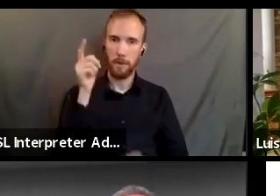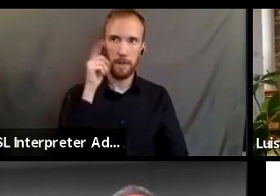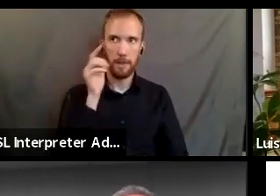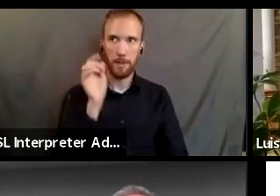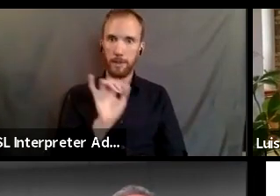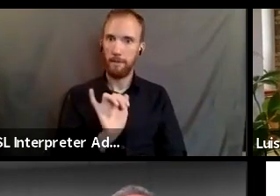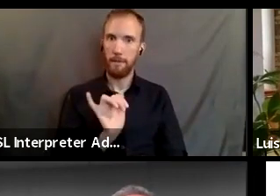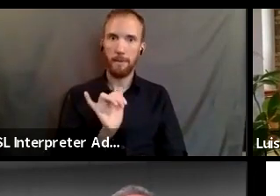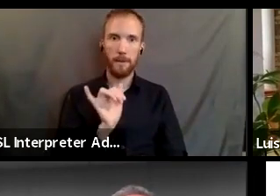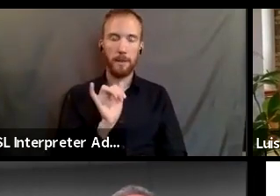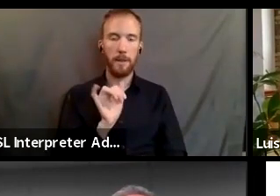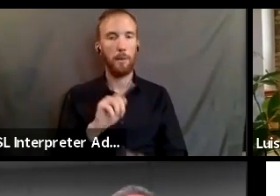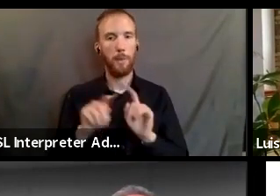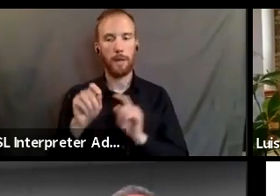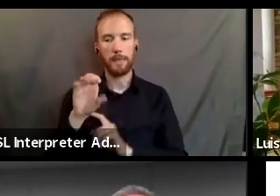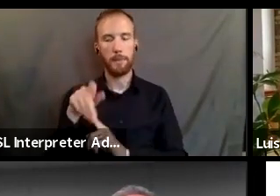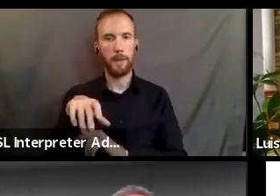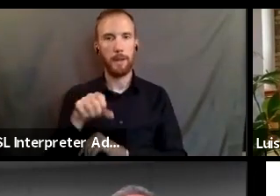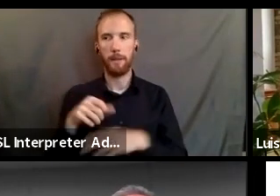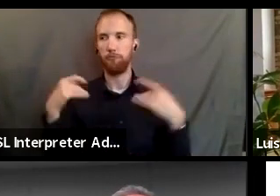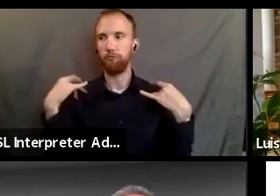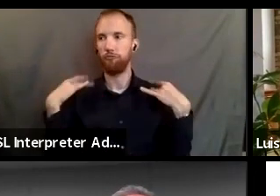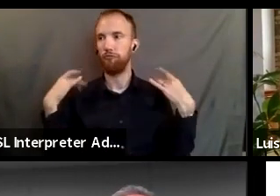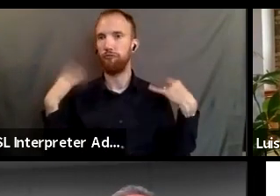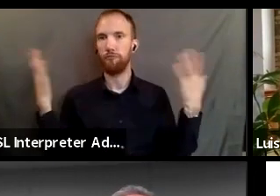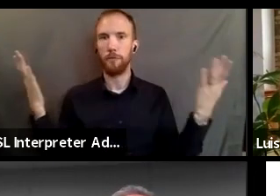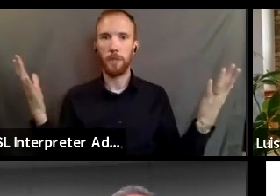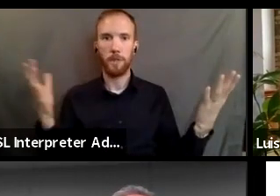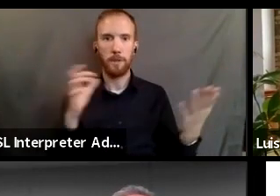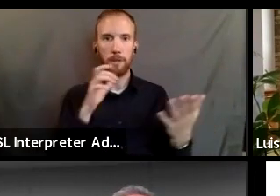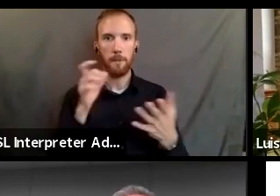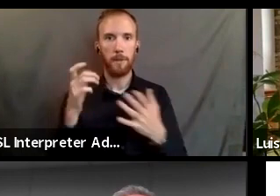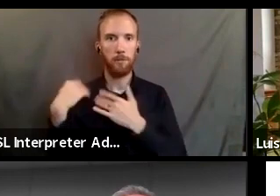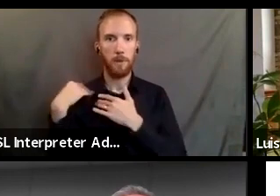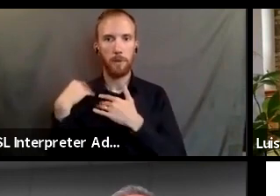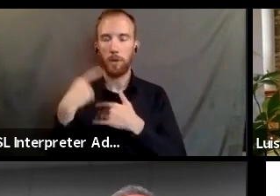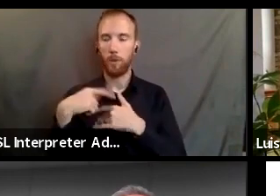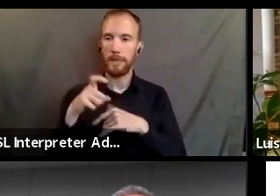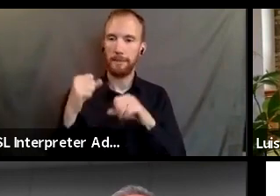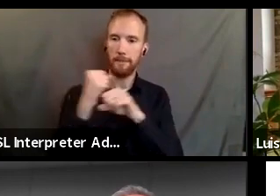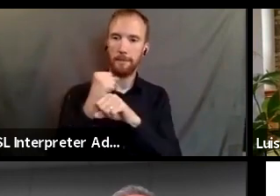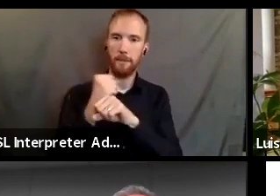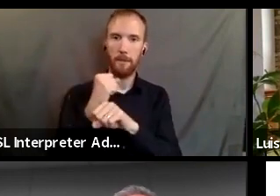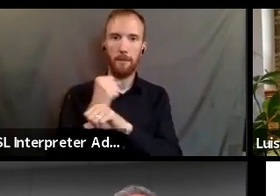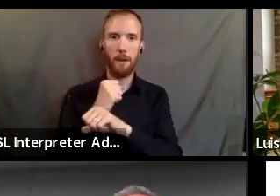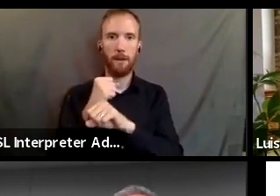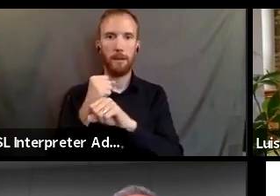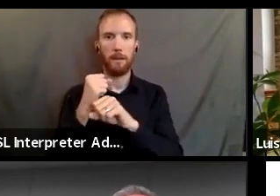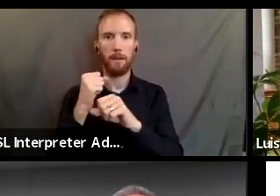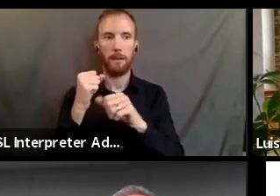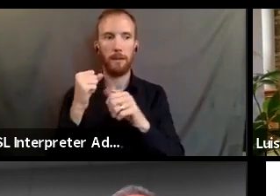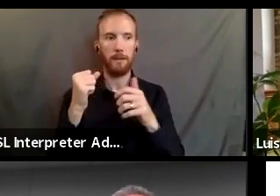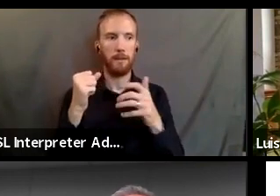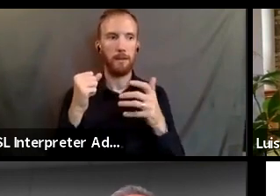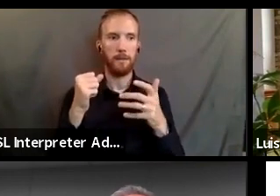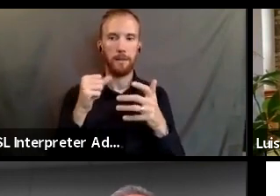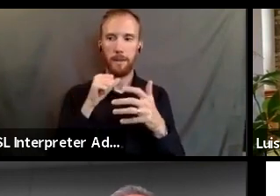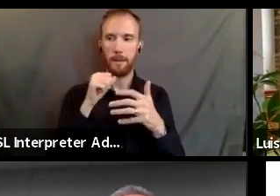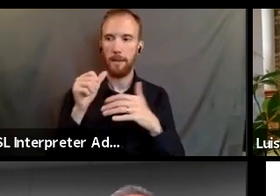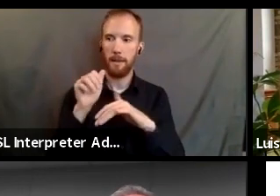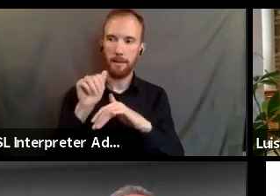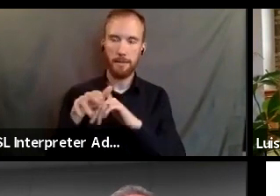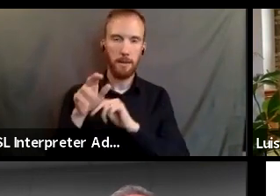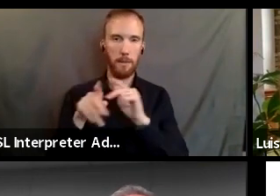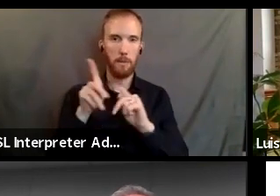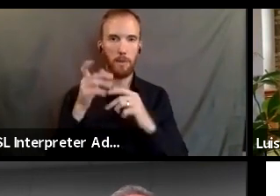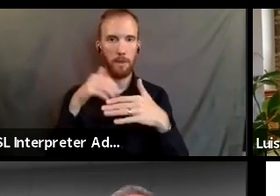tps advocated that responsibility and we have had to fight with operators uh to not send our members into the building